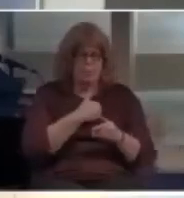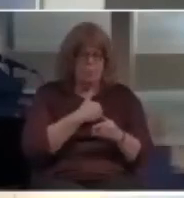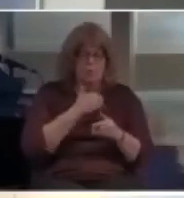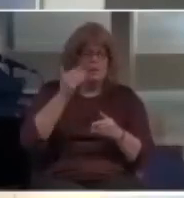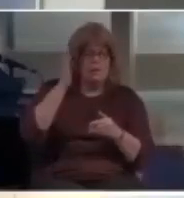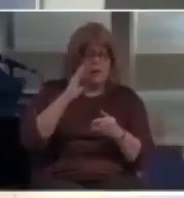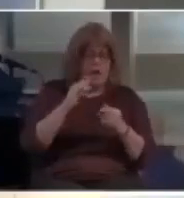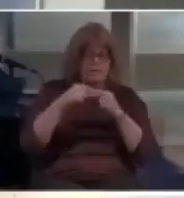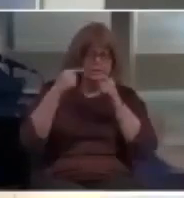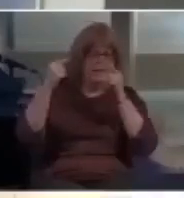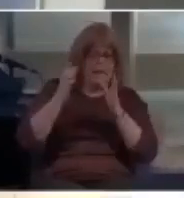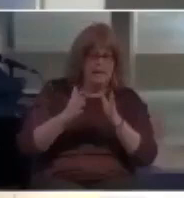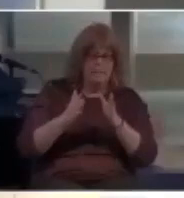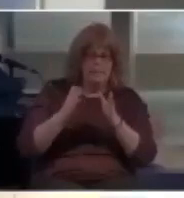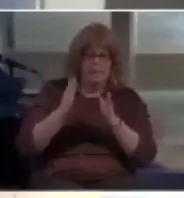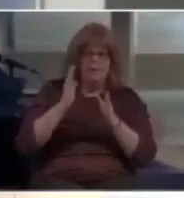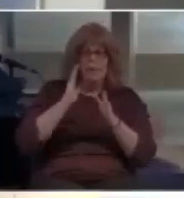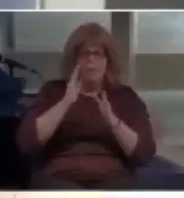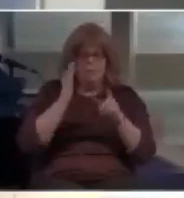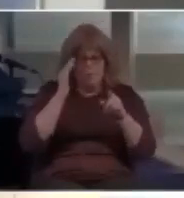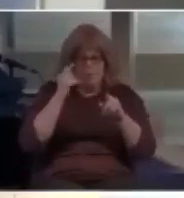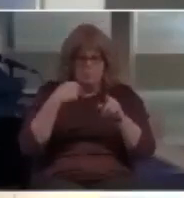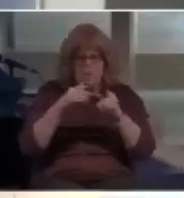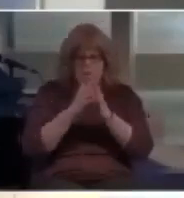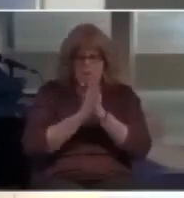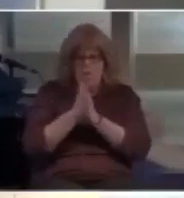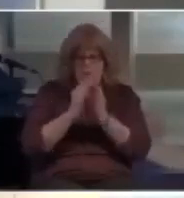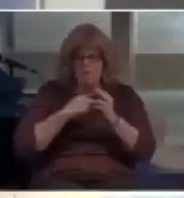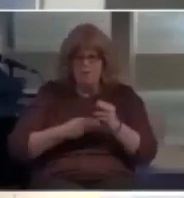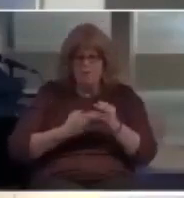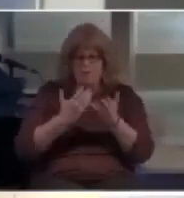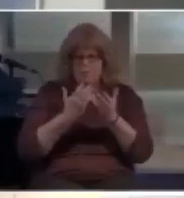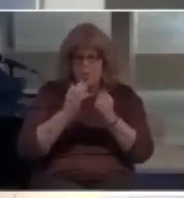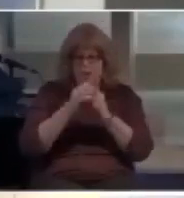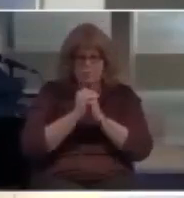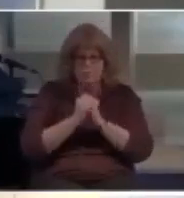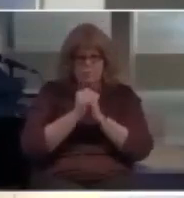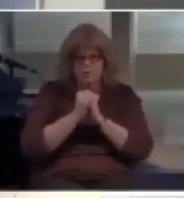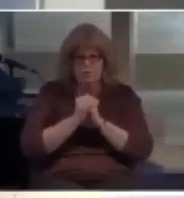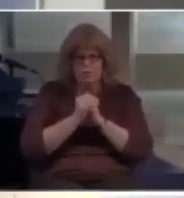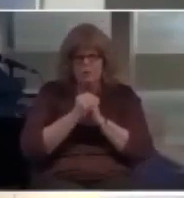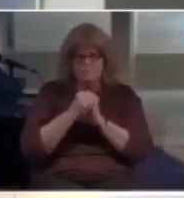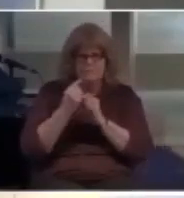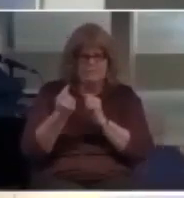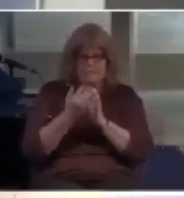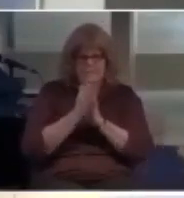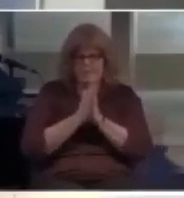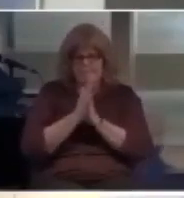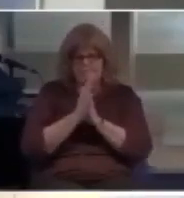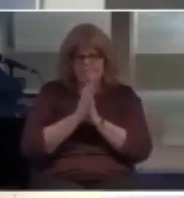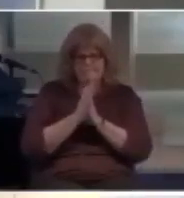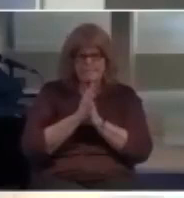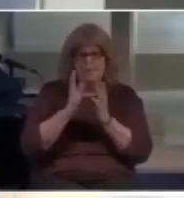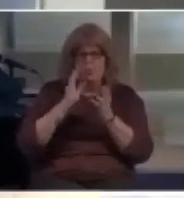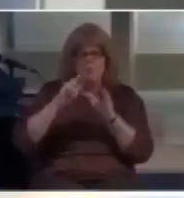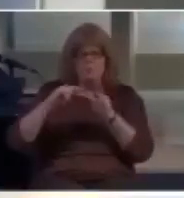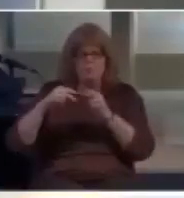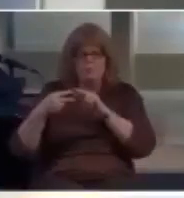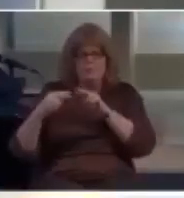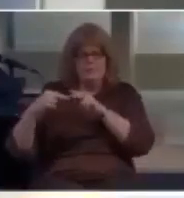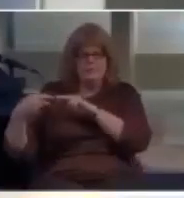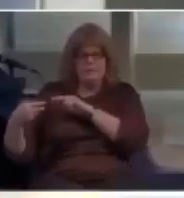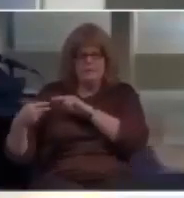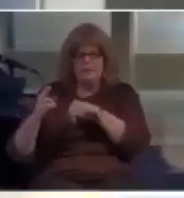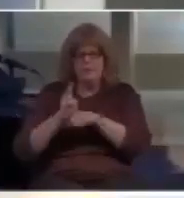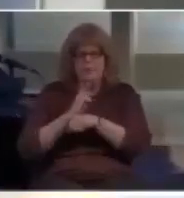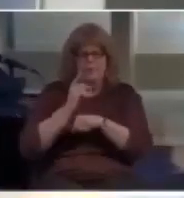God's enemy, will take that part of our essence and will twist it and use it